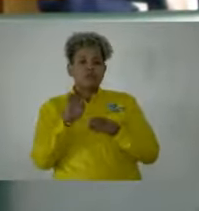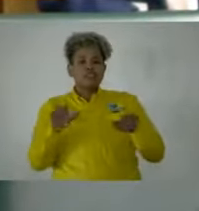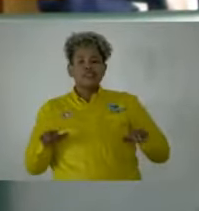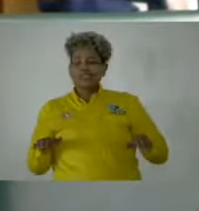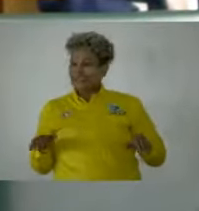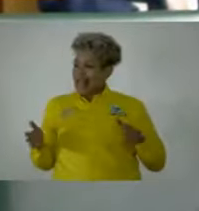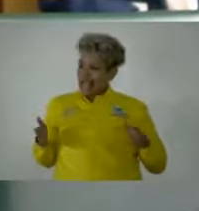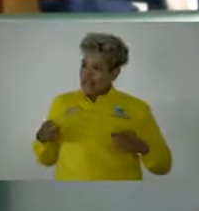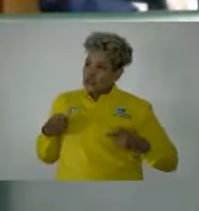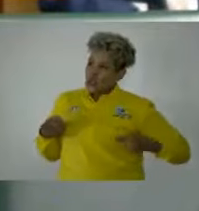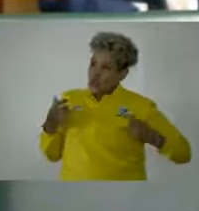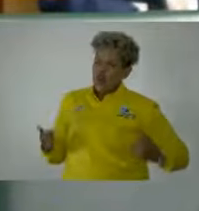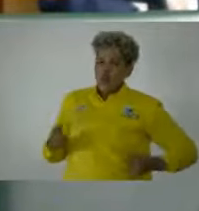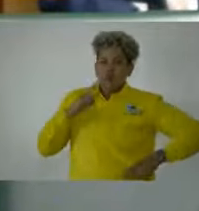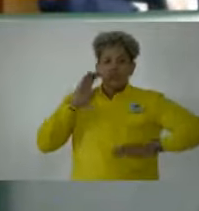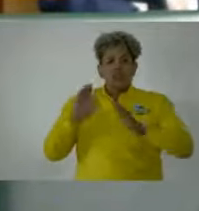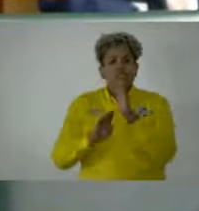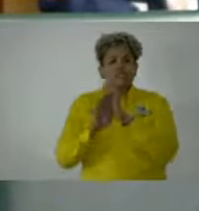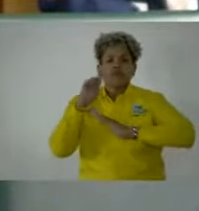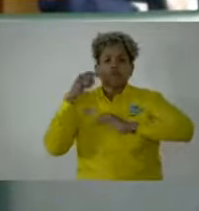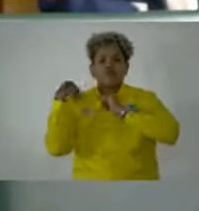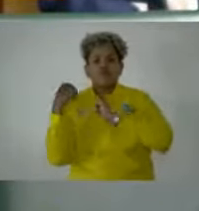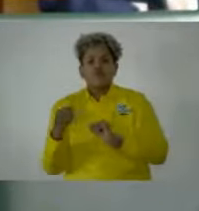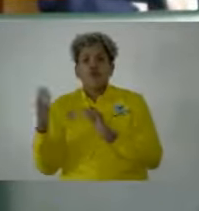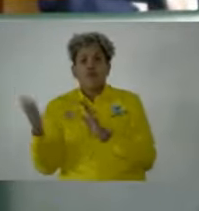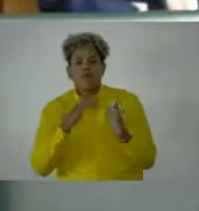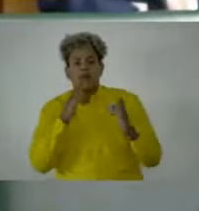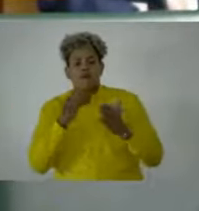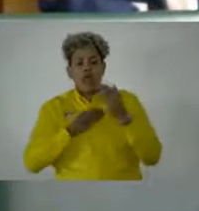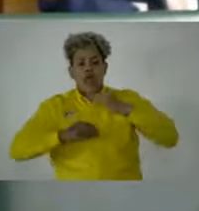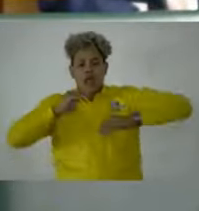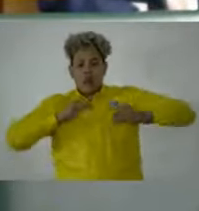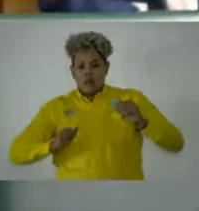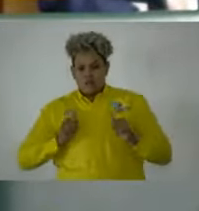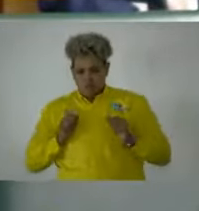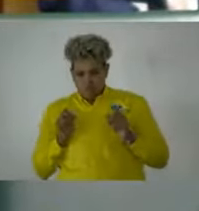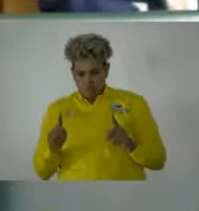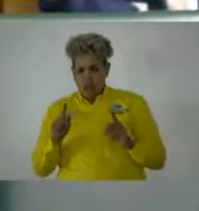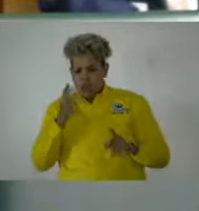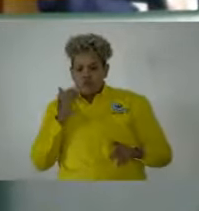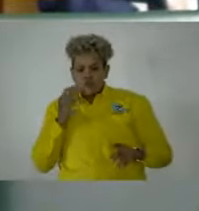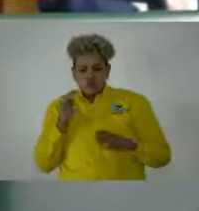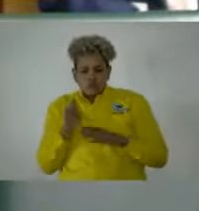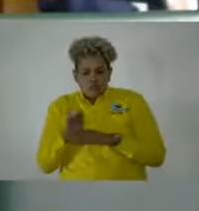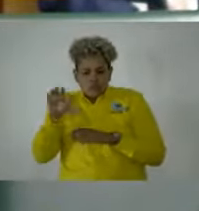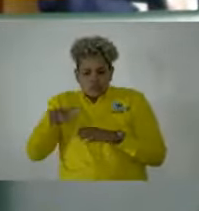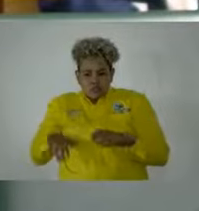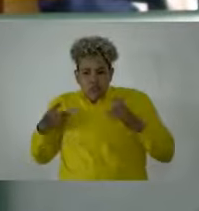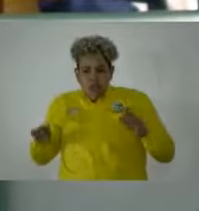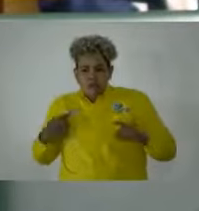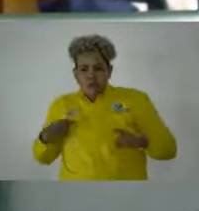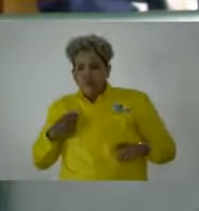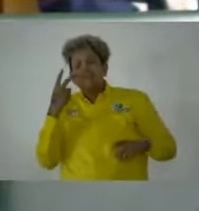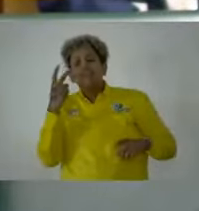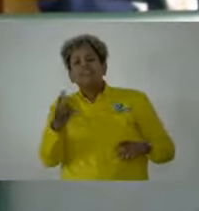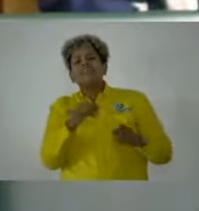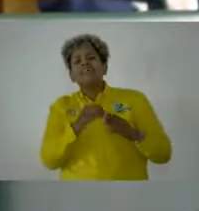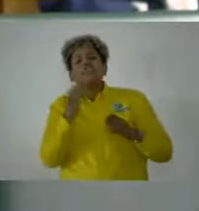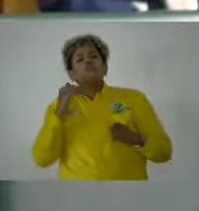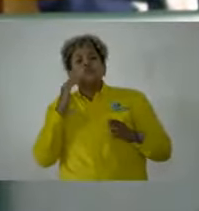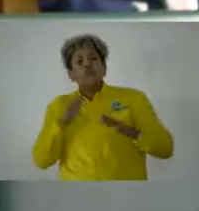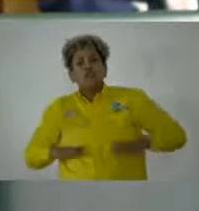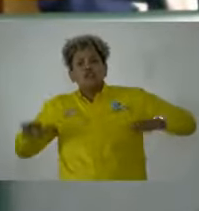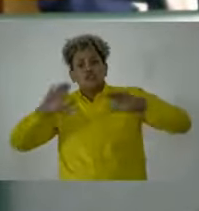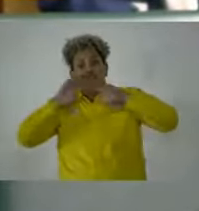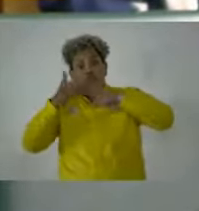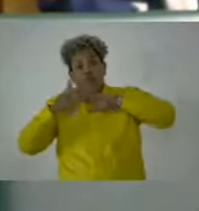to develop a comprehensive plan for the economic revitalization of those areas. And we've seen in the sugar belts across